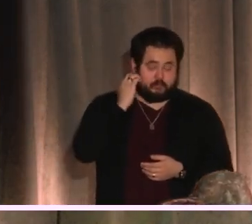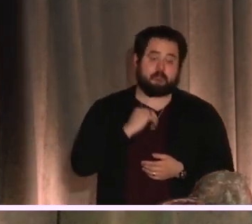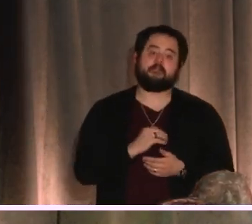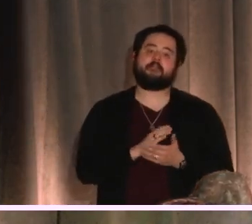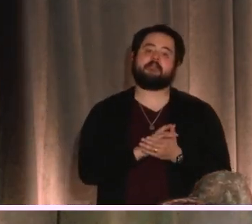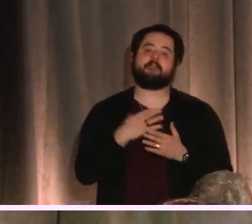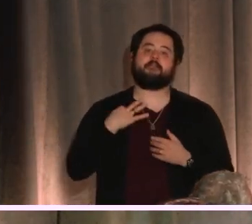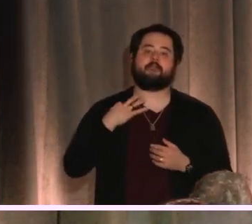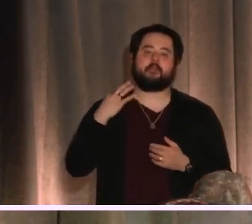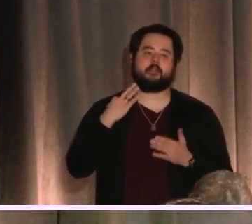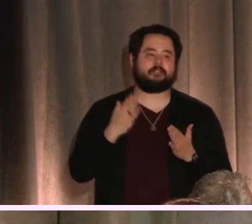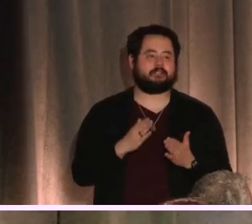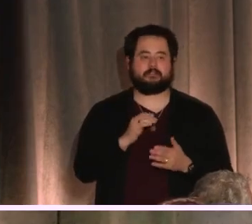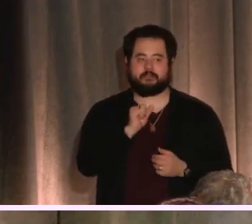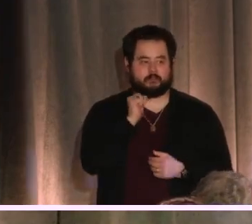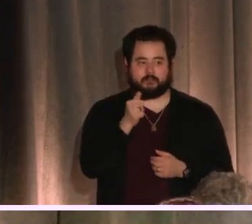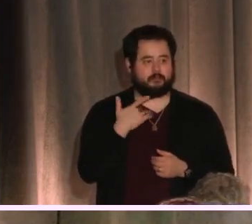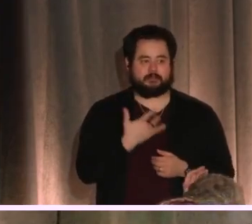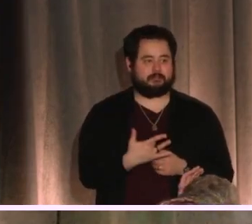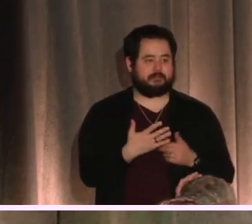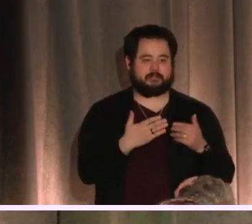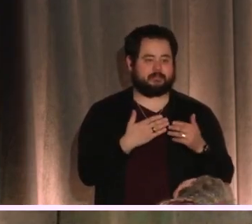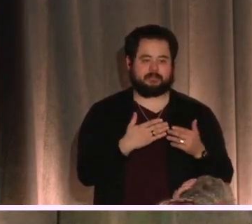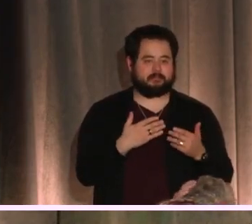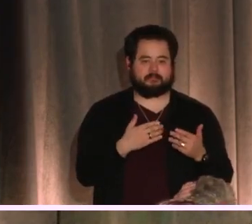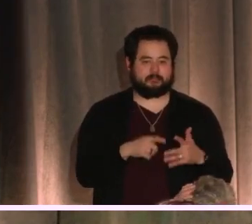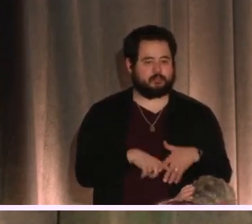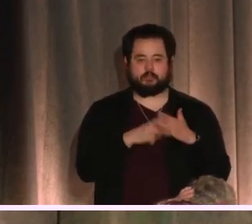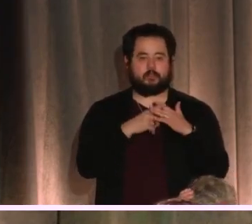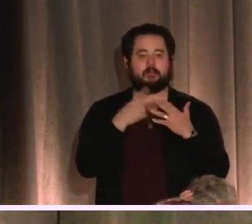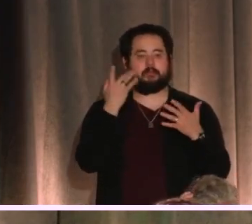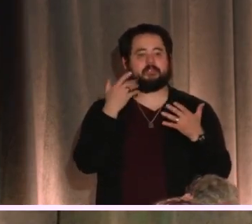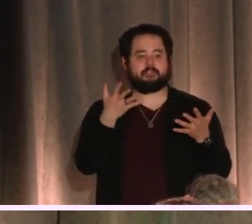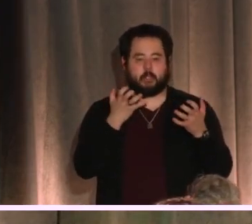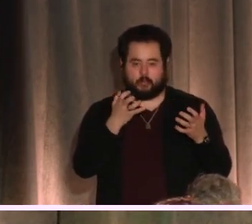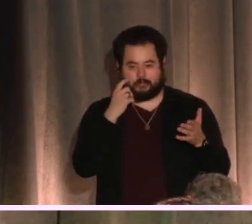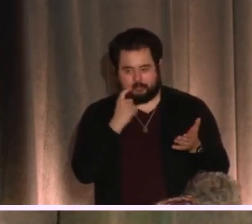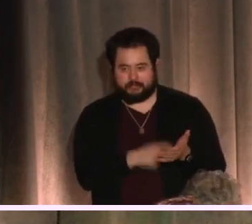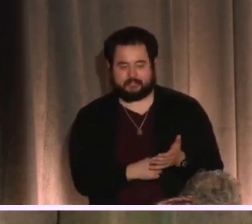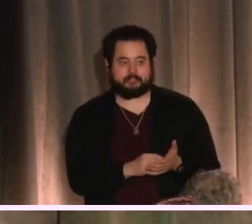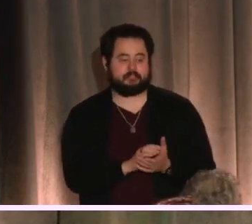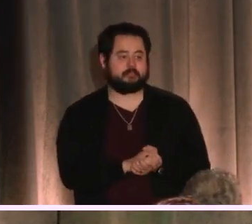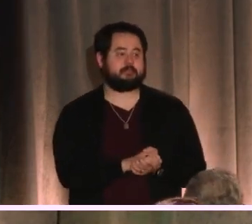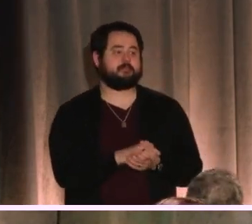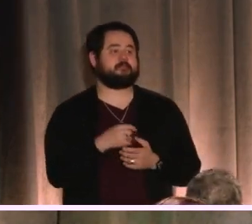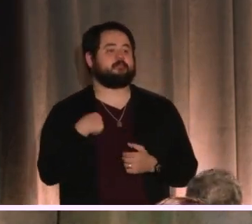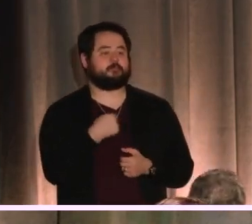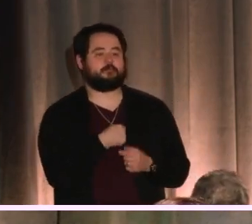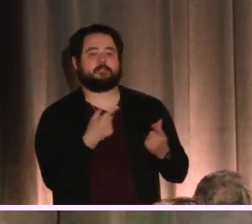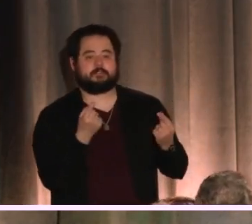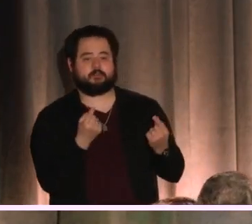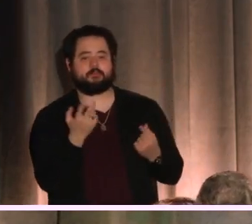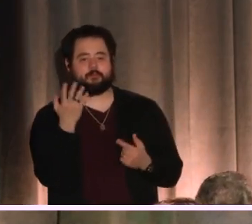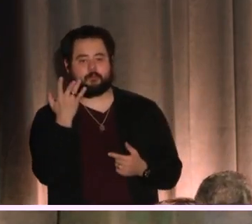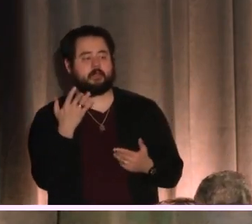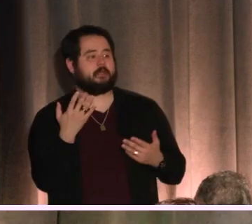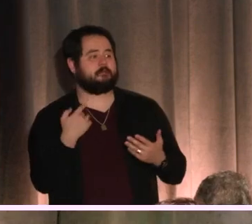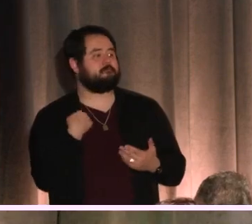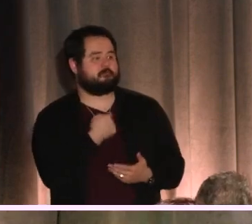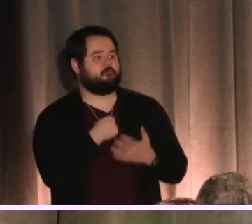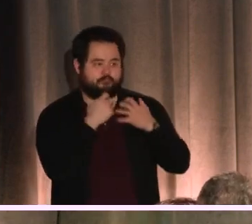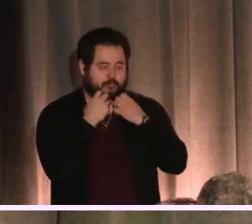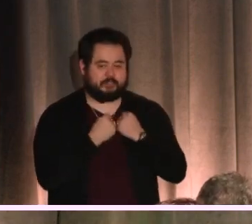don't generally start out because they want the recognition, we really do it because we just really